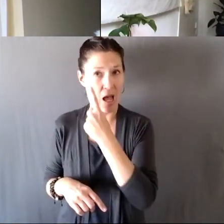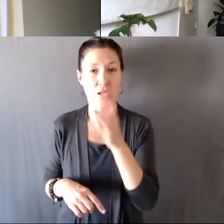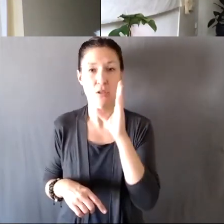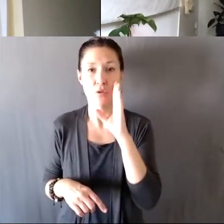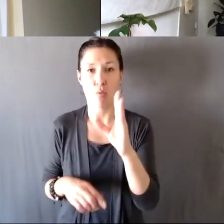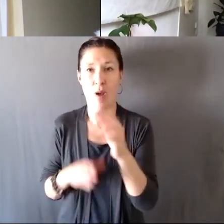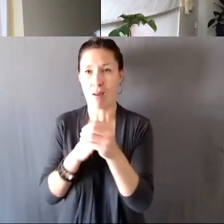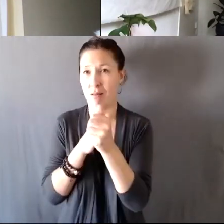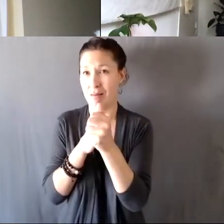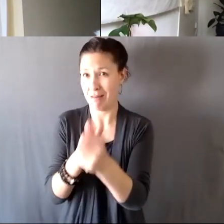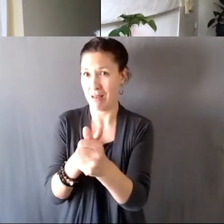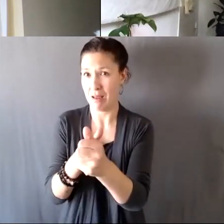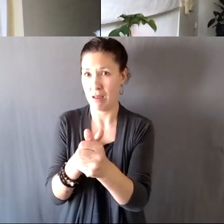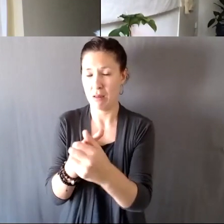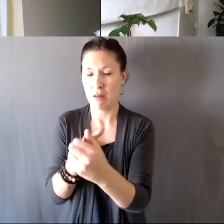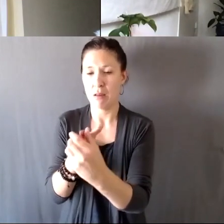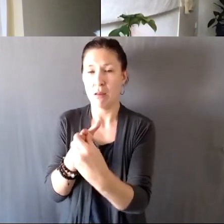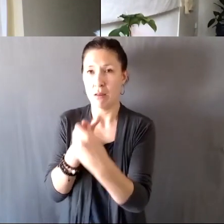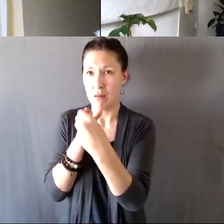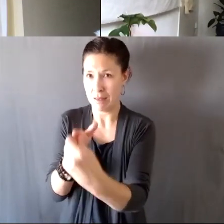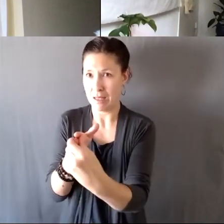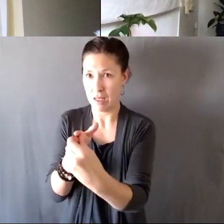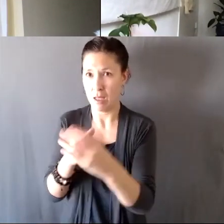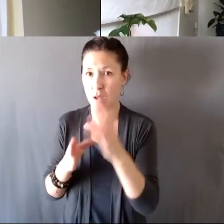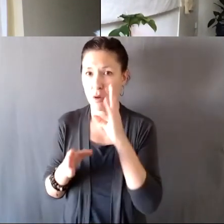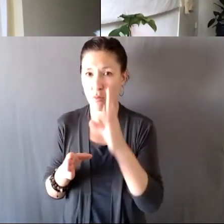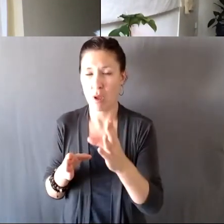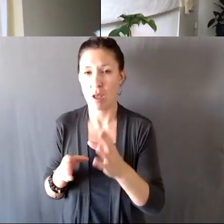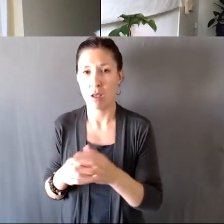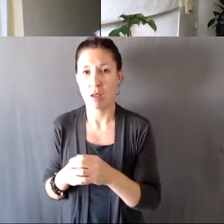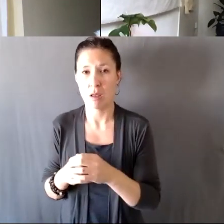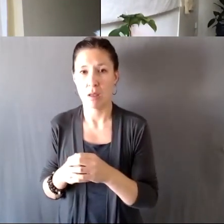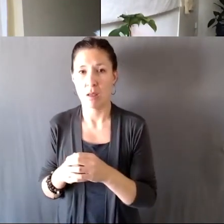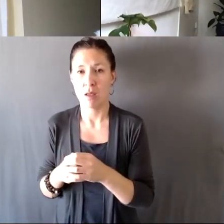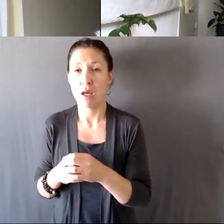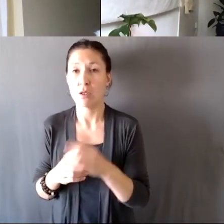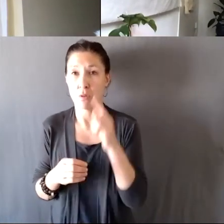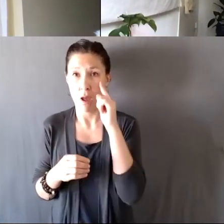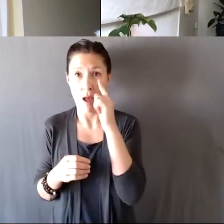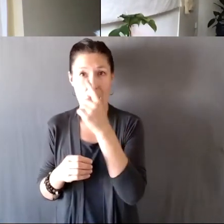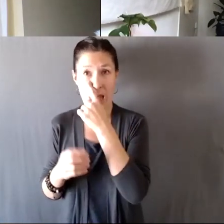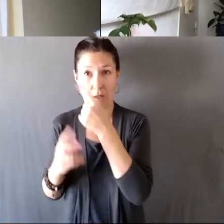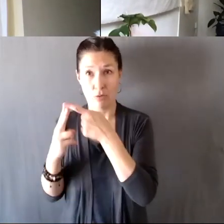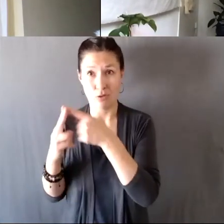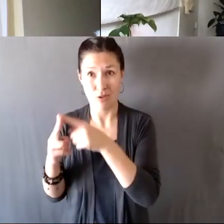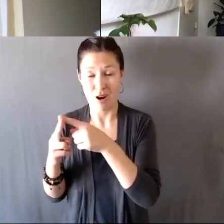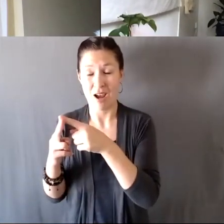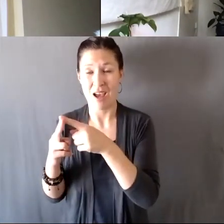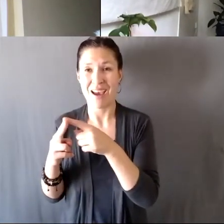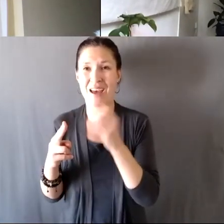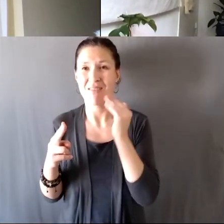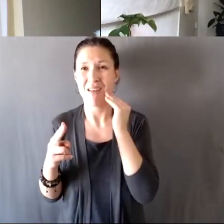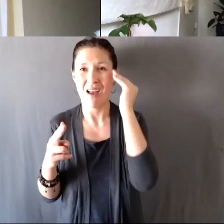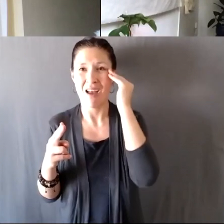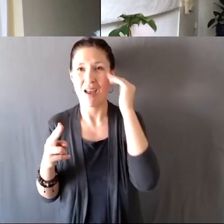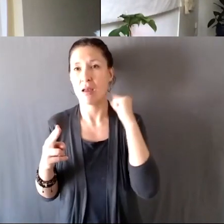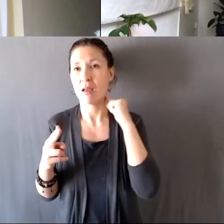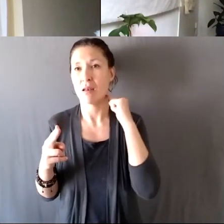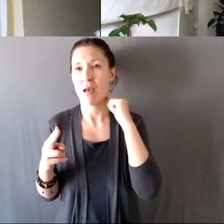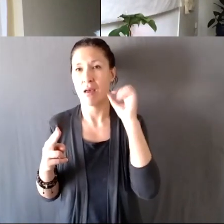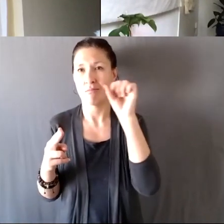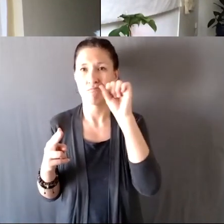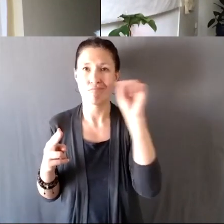So the eyes lead these circles and the head and the neck simply follow. So beginning over one